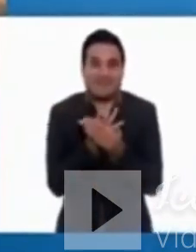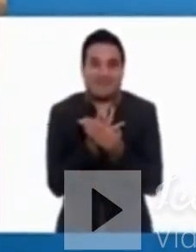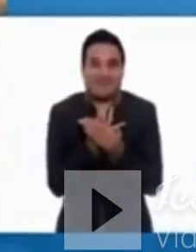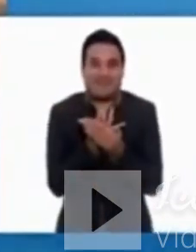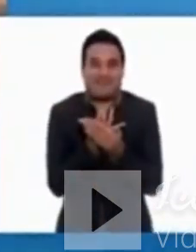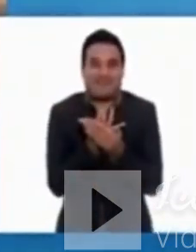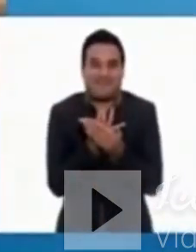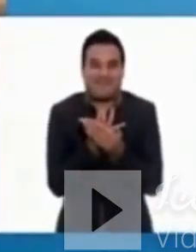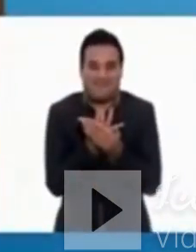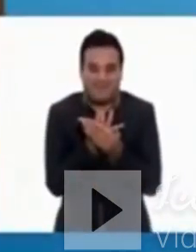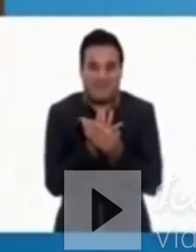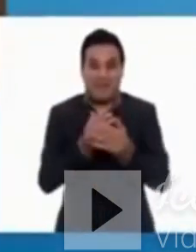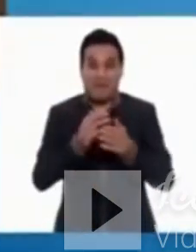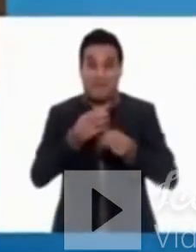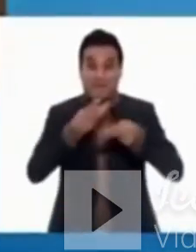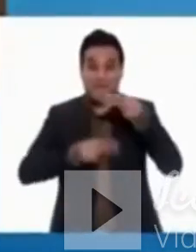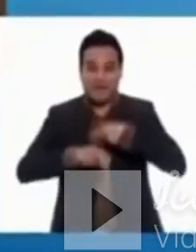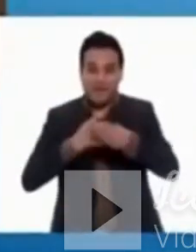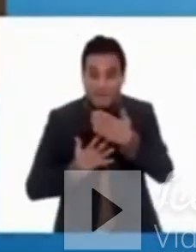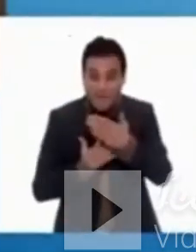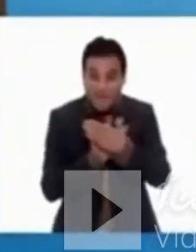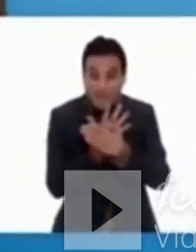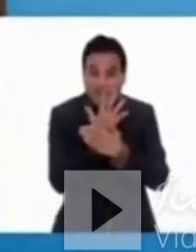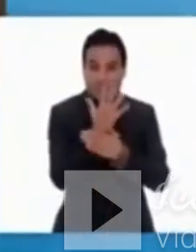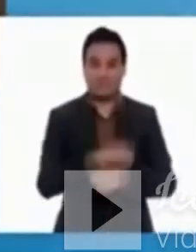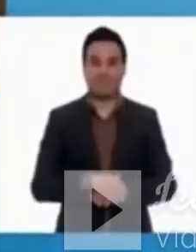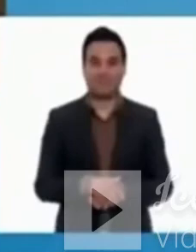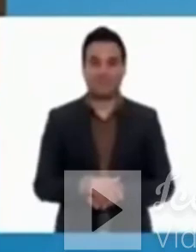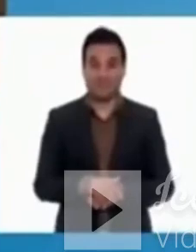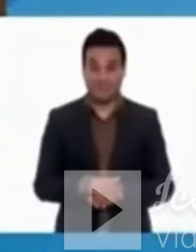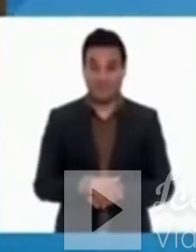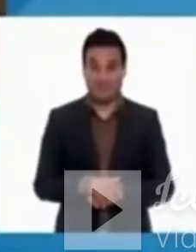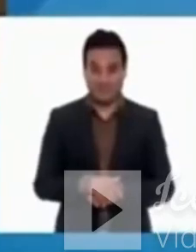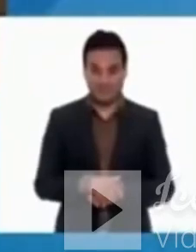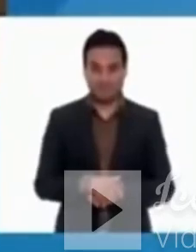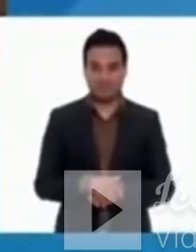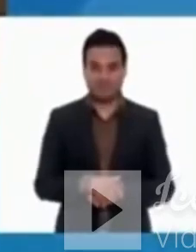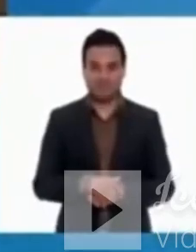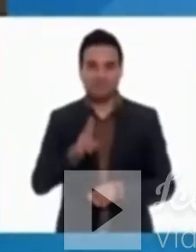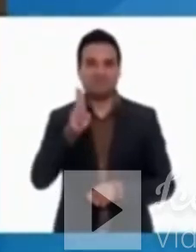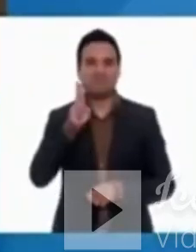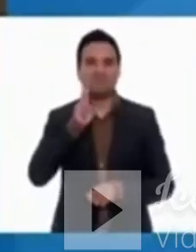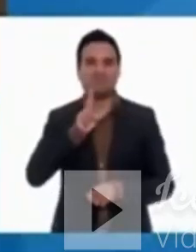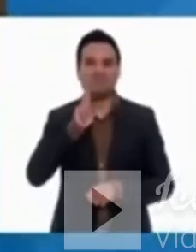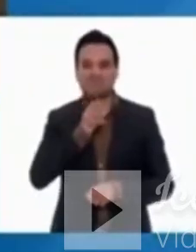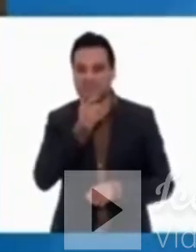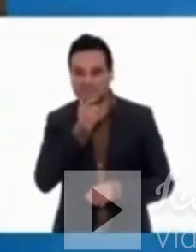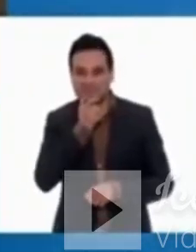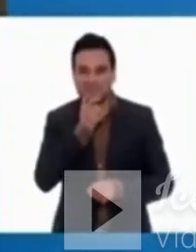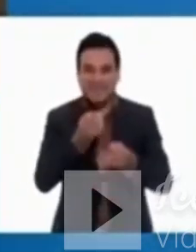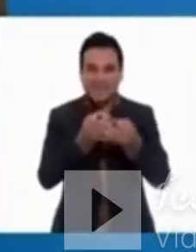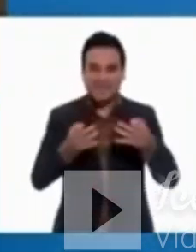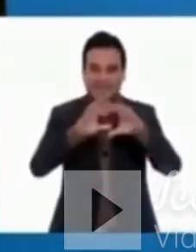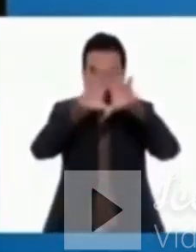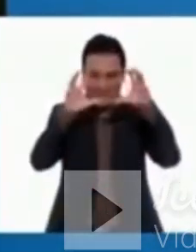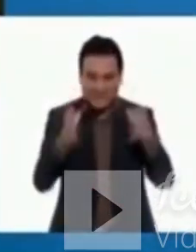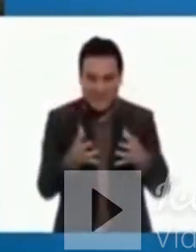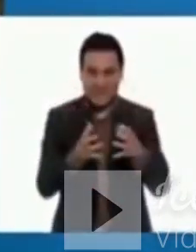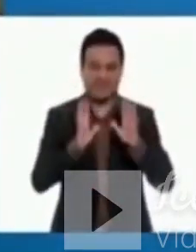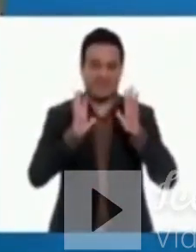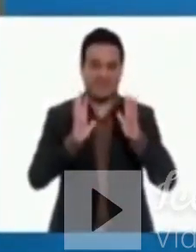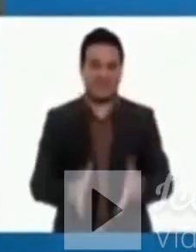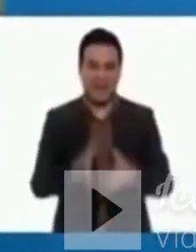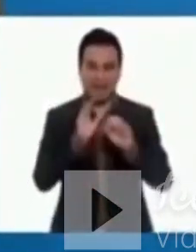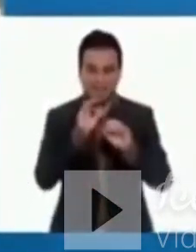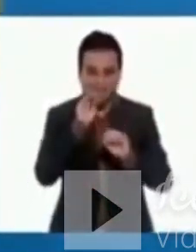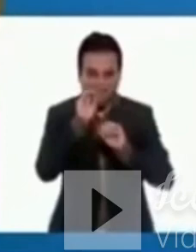So if we've made our model correctly, your perspective from where Earth is on the model will match your